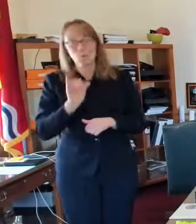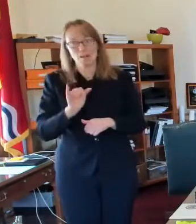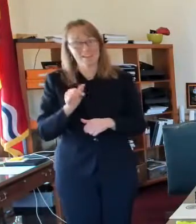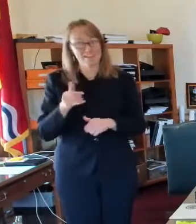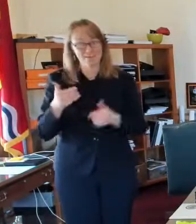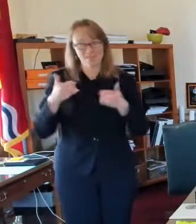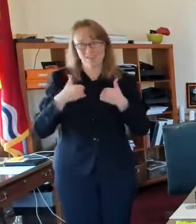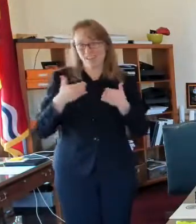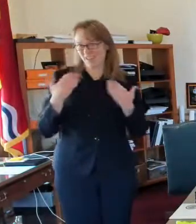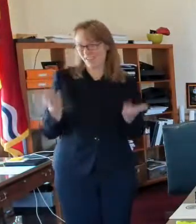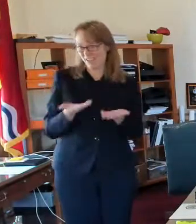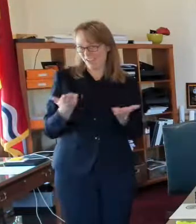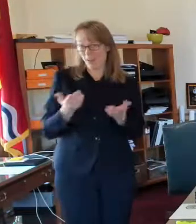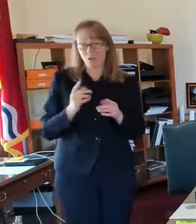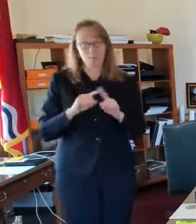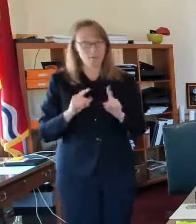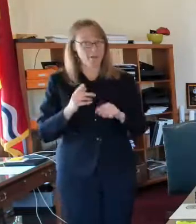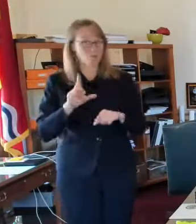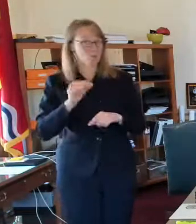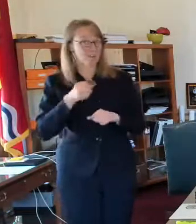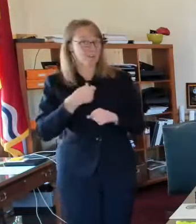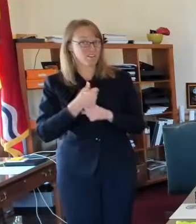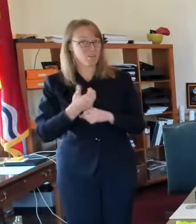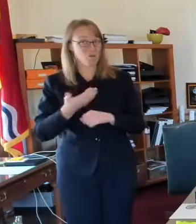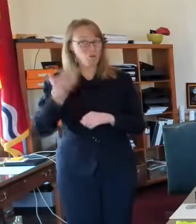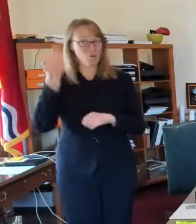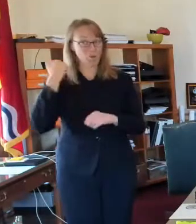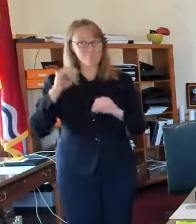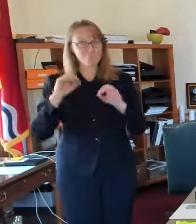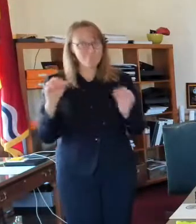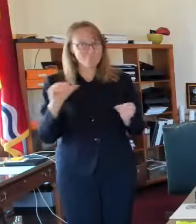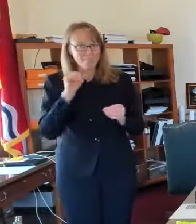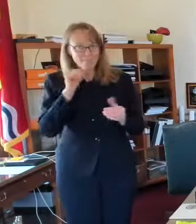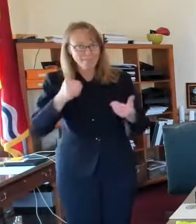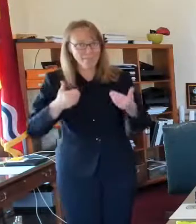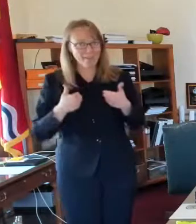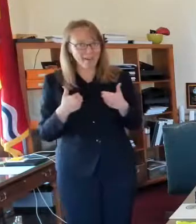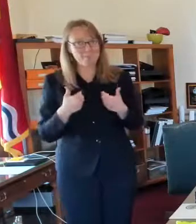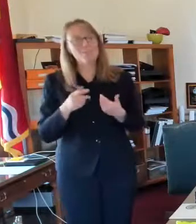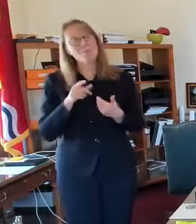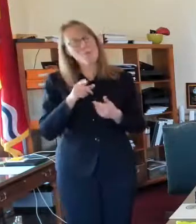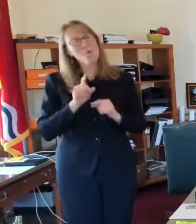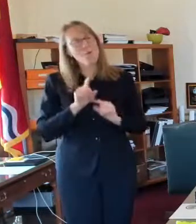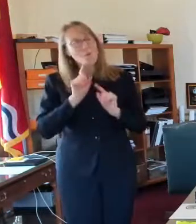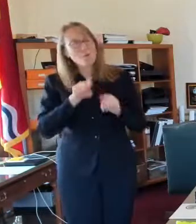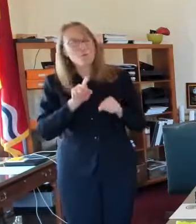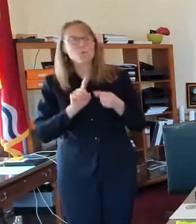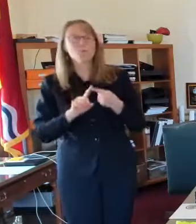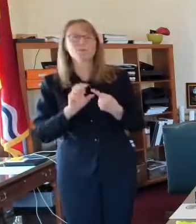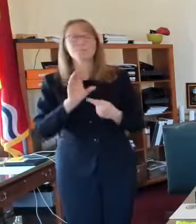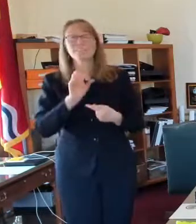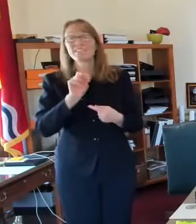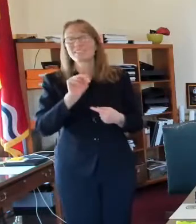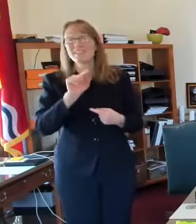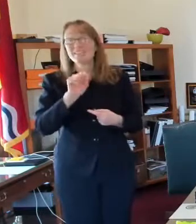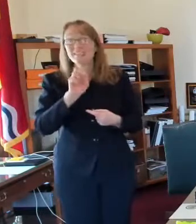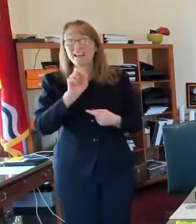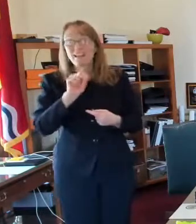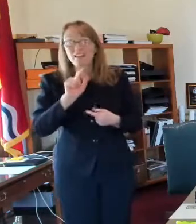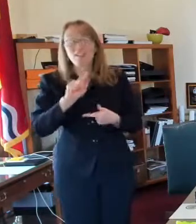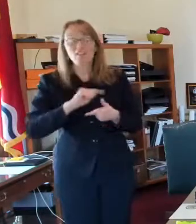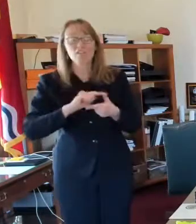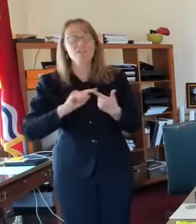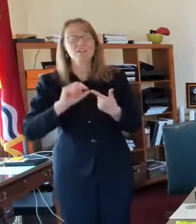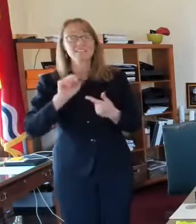ago. So go online, find a greenway close to your house, the Centennial Greenway, the St. Vincent Greenway,